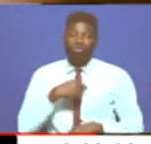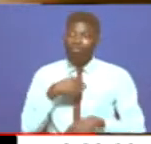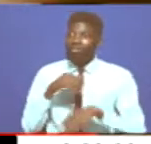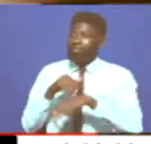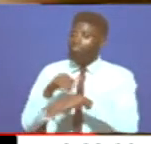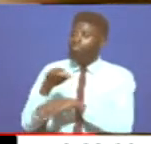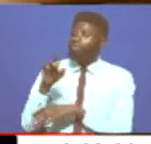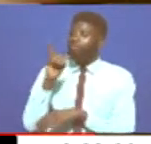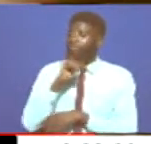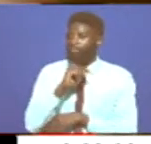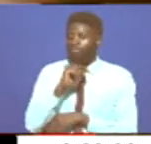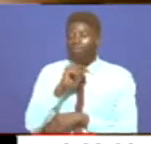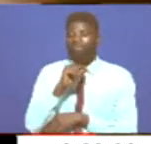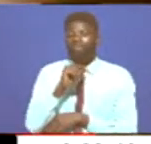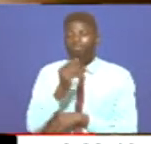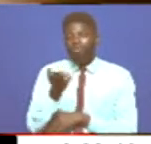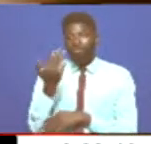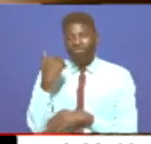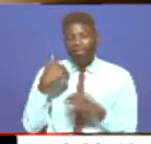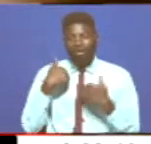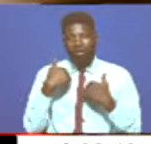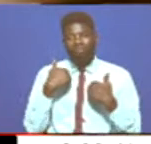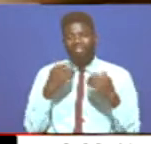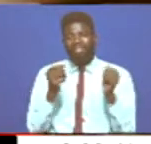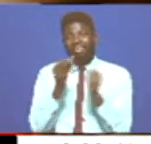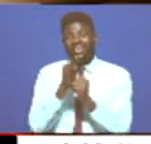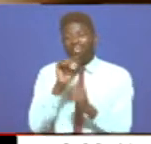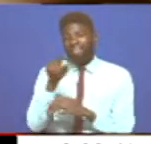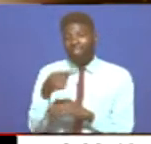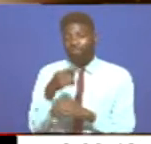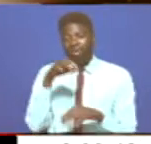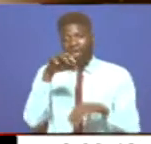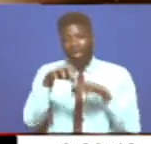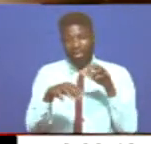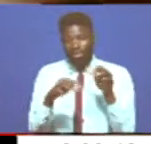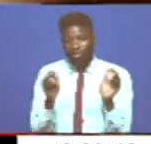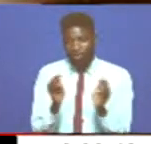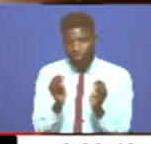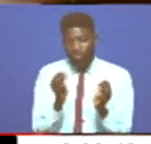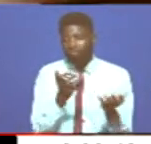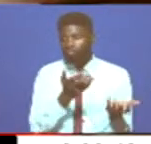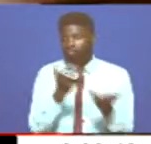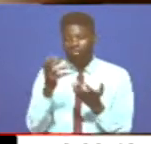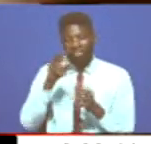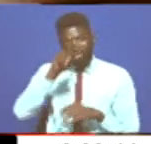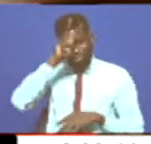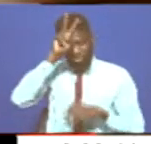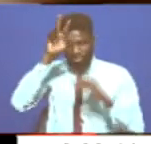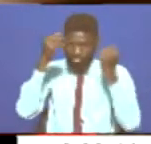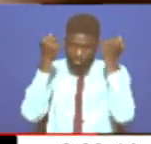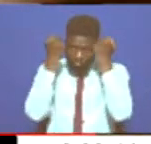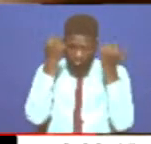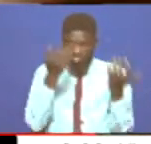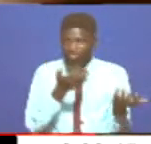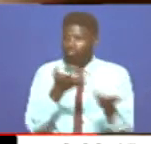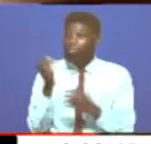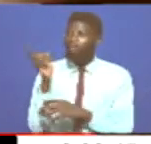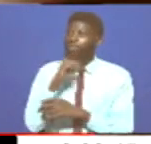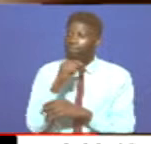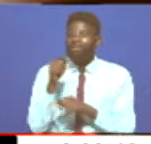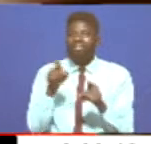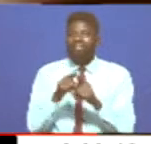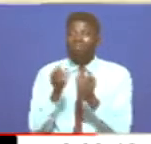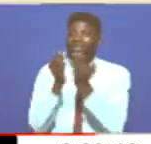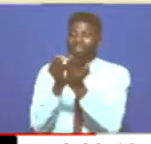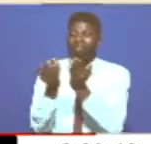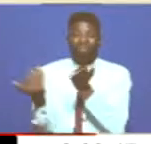time animals were sent, about 13,000 animals, the small animals, sheep and goat, they went, and I'm told the sheep is coming again to